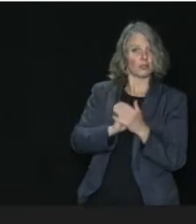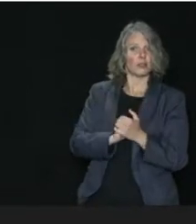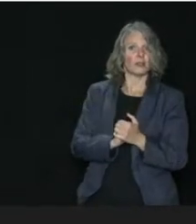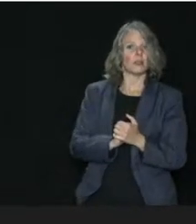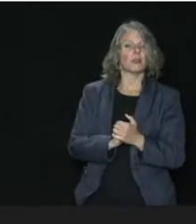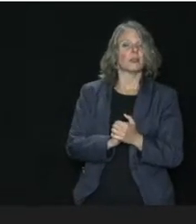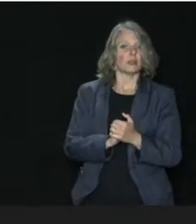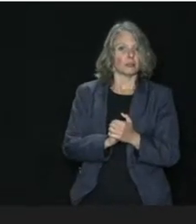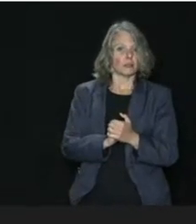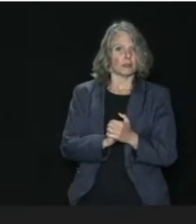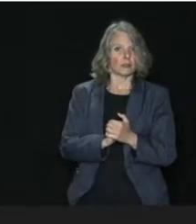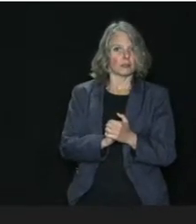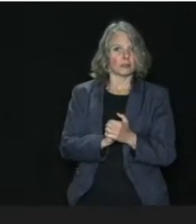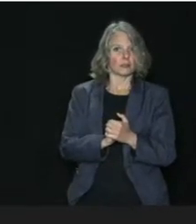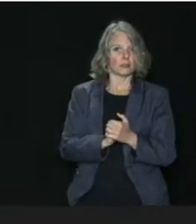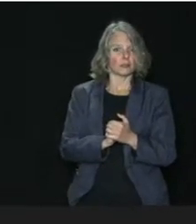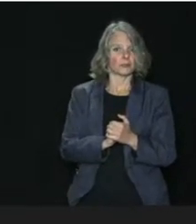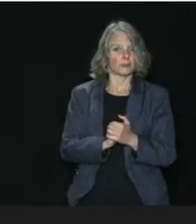Minister Anand, rather,